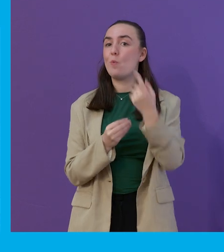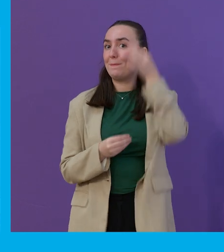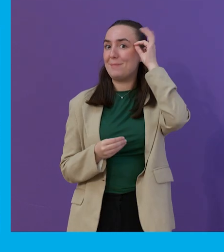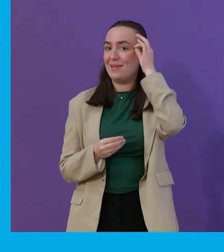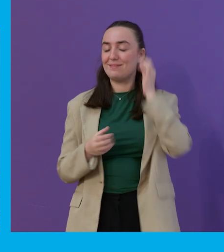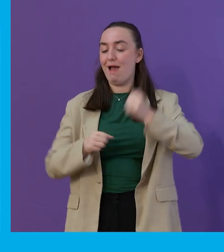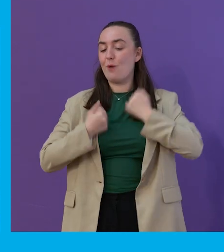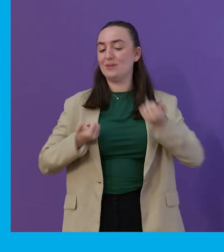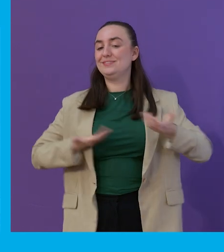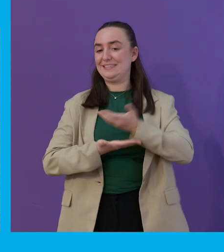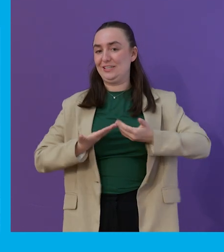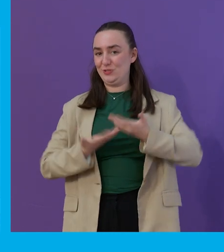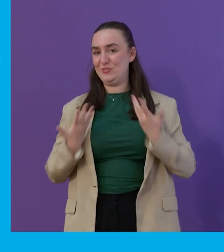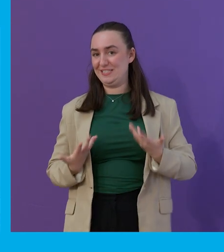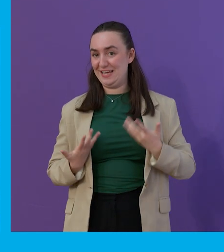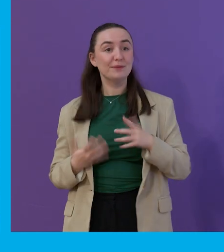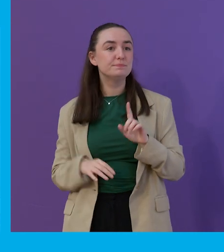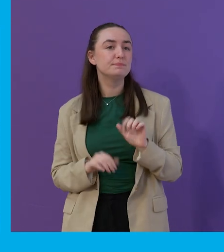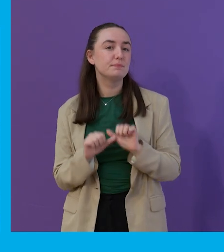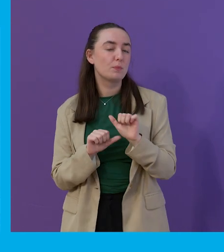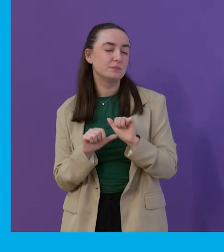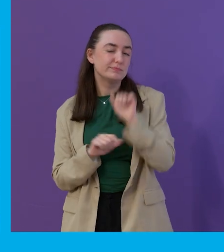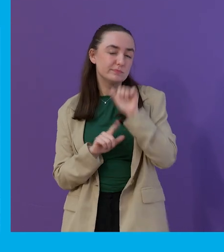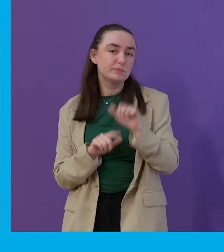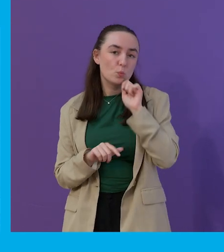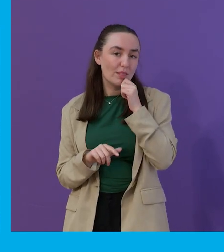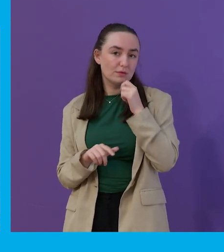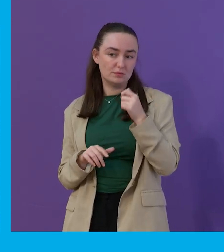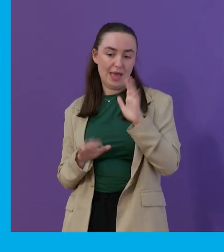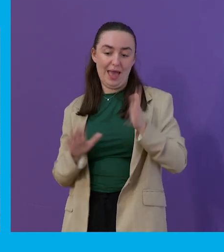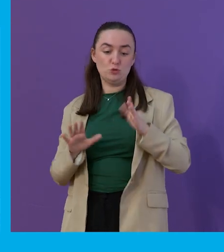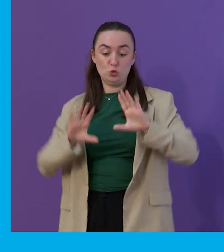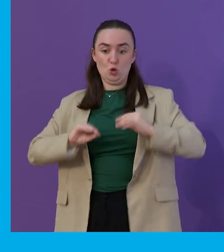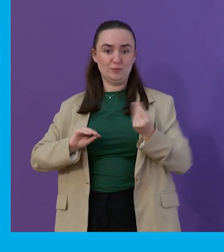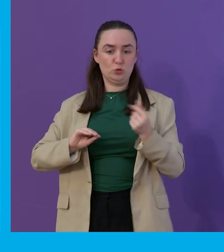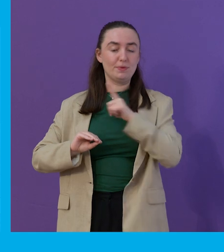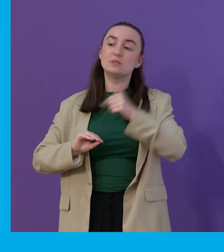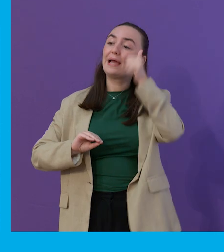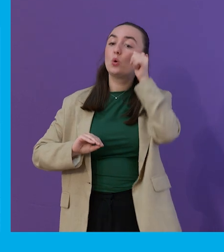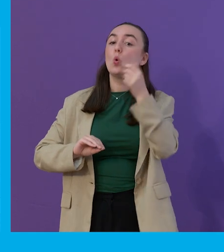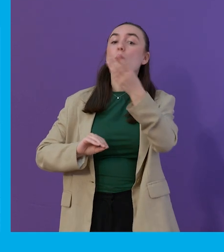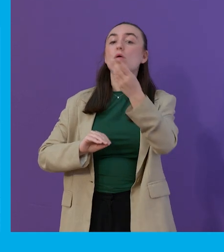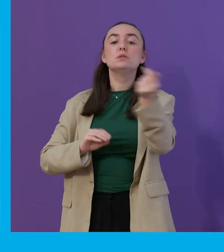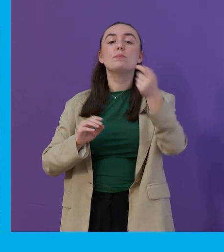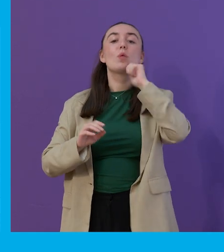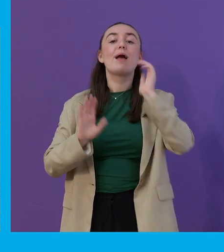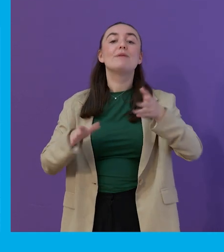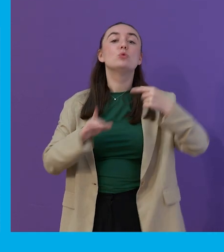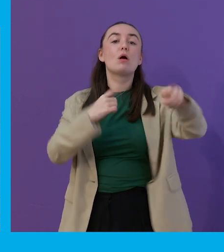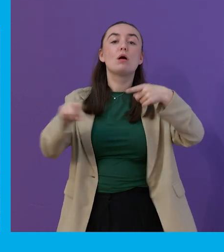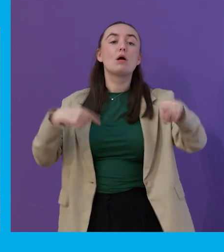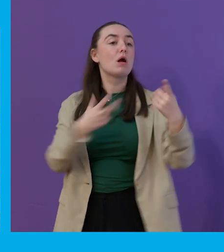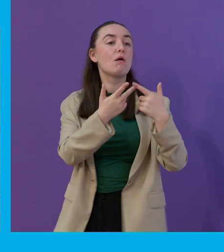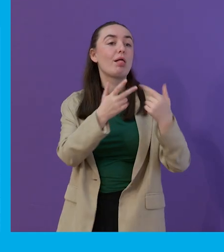going to close up for the afternoon, because I know that people are probably going to other things. So come on in, Adam, and others can be thinking about your kind of